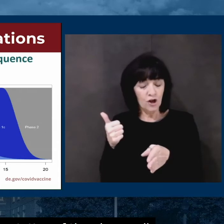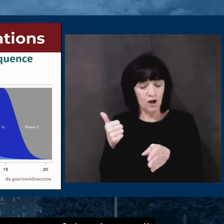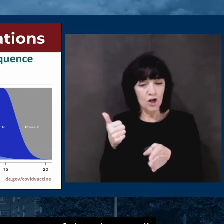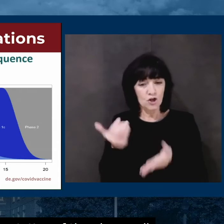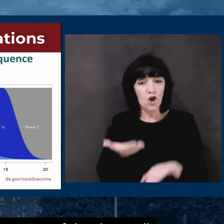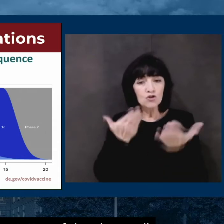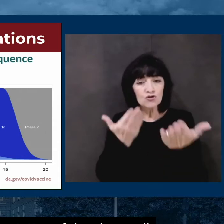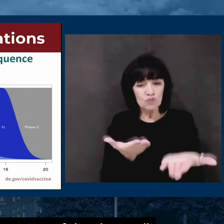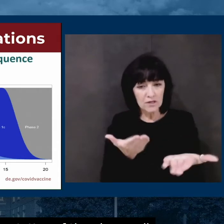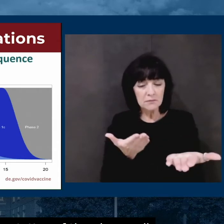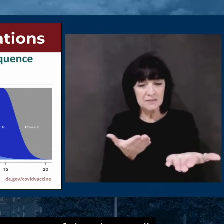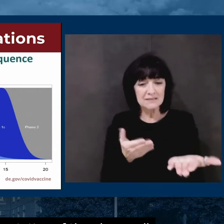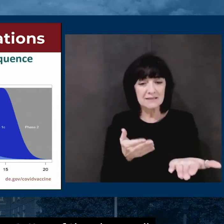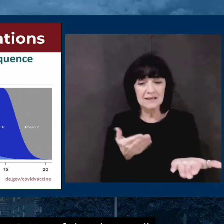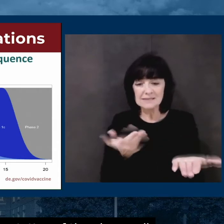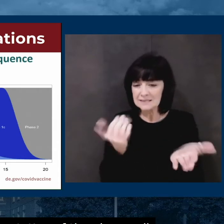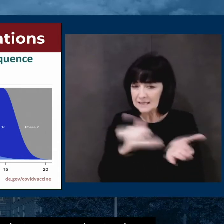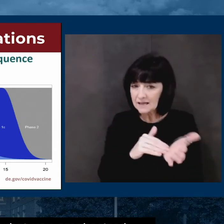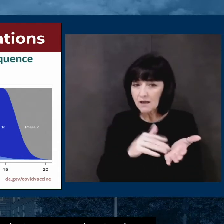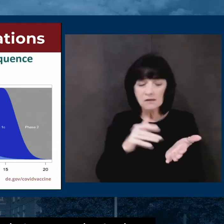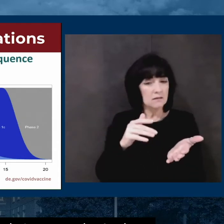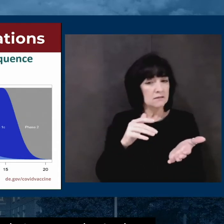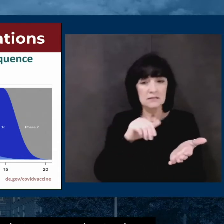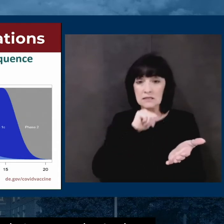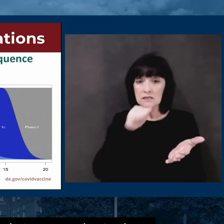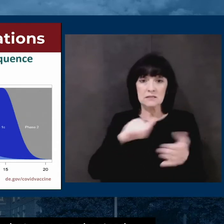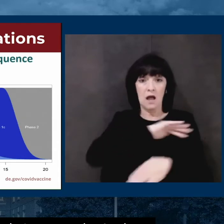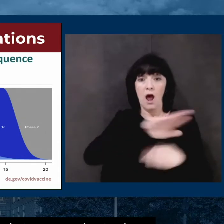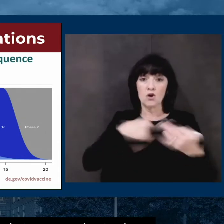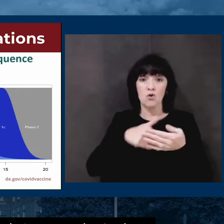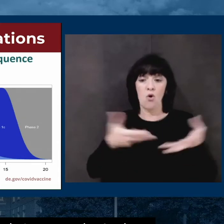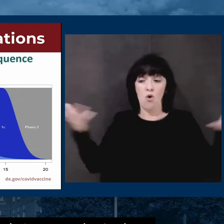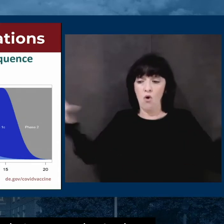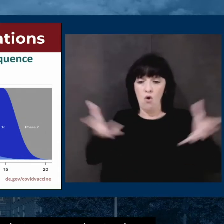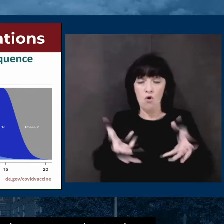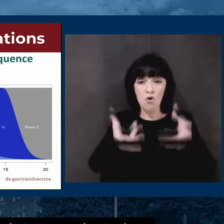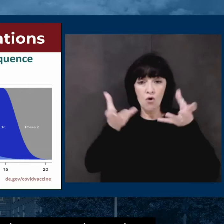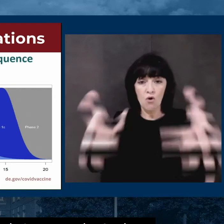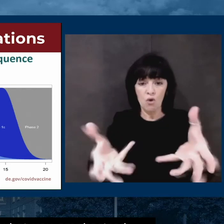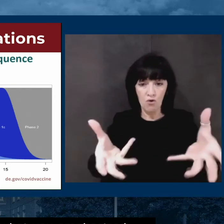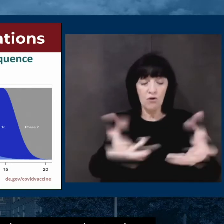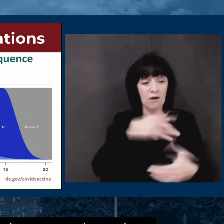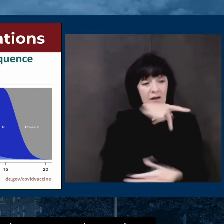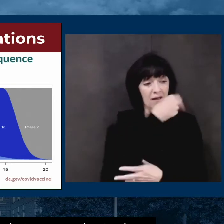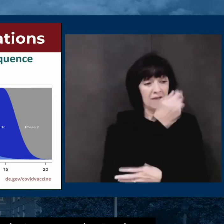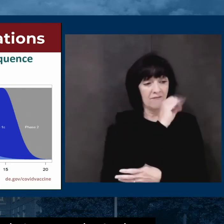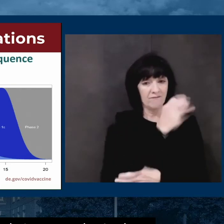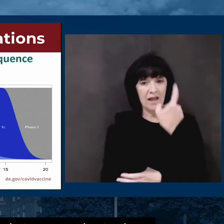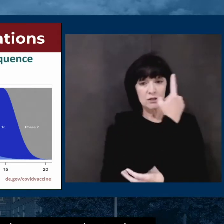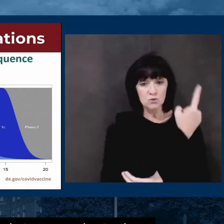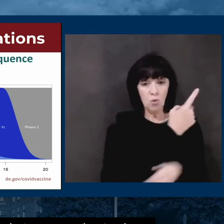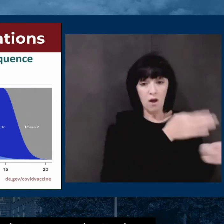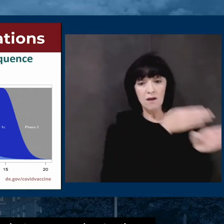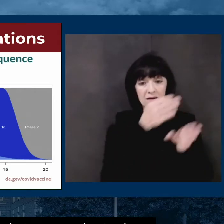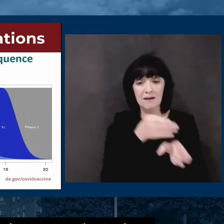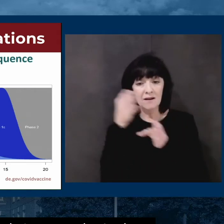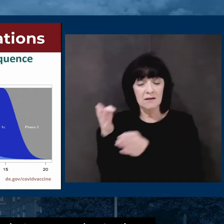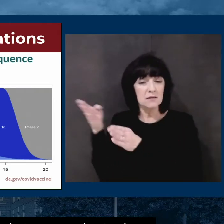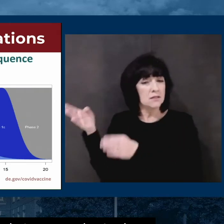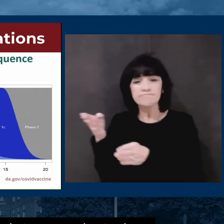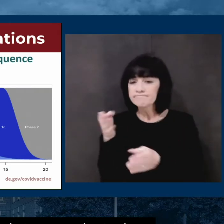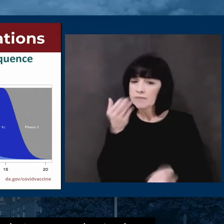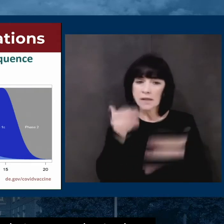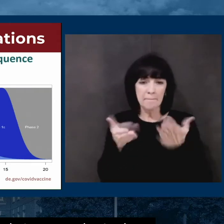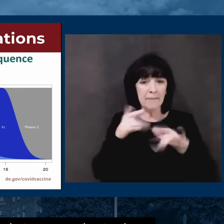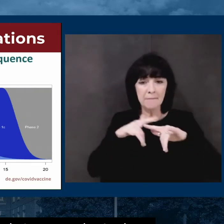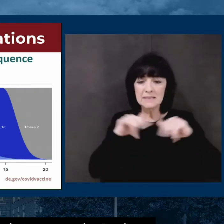that this is a phased rollout process. This is not let's finish phase 1A first and then we can go on to 1B and then 1C, that there could be